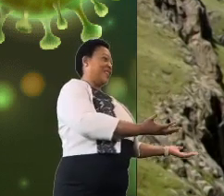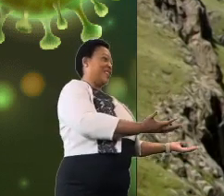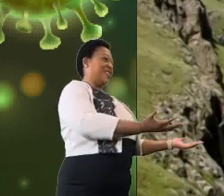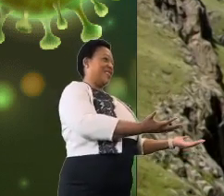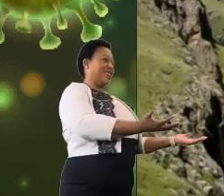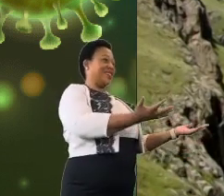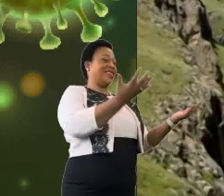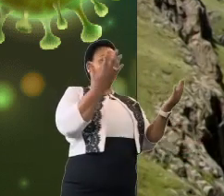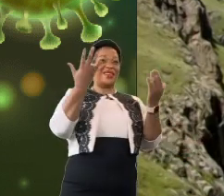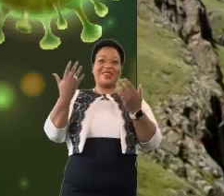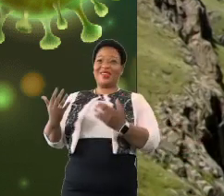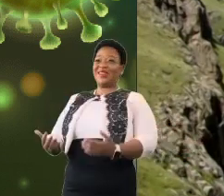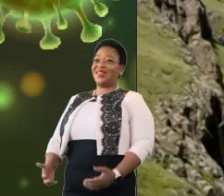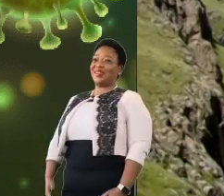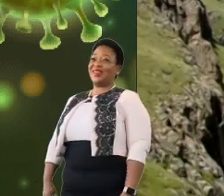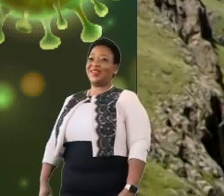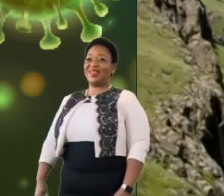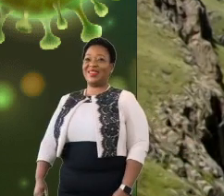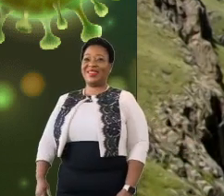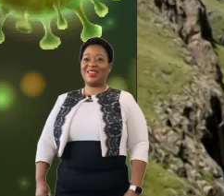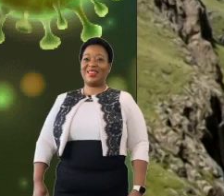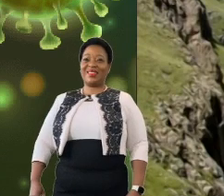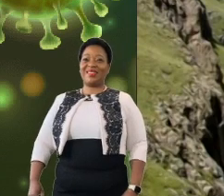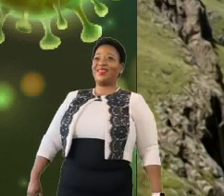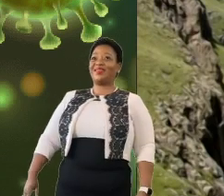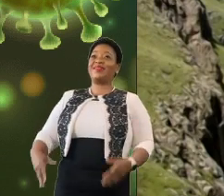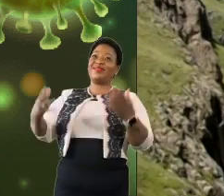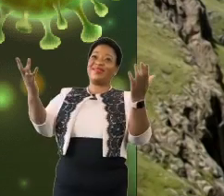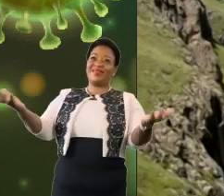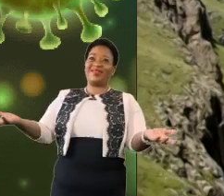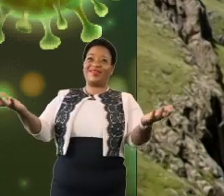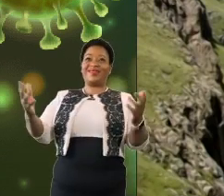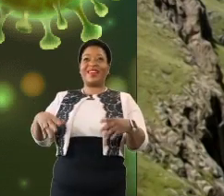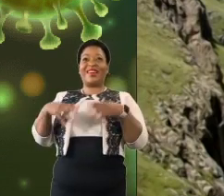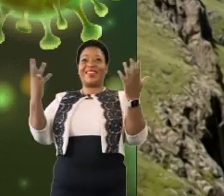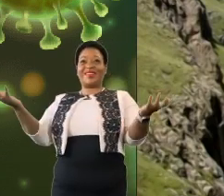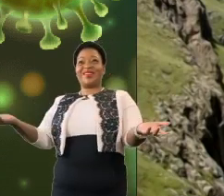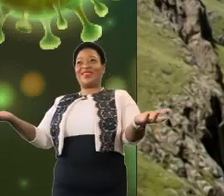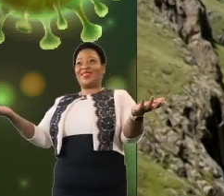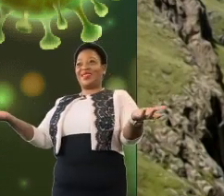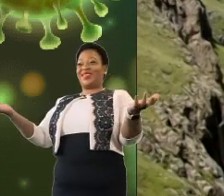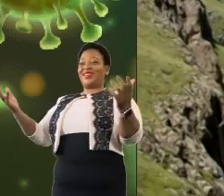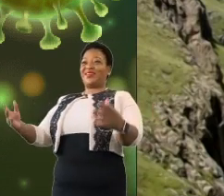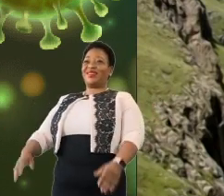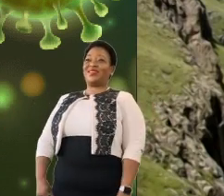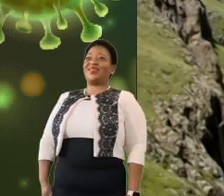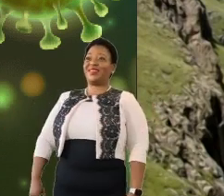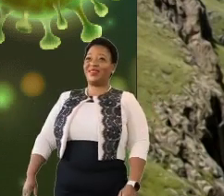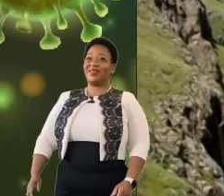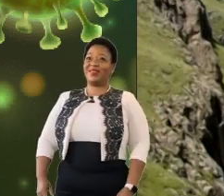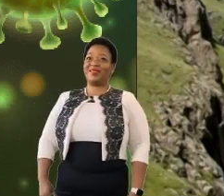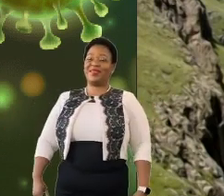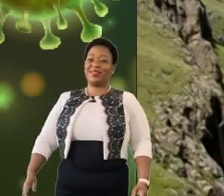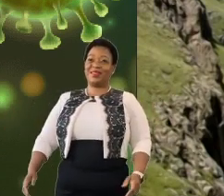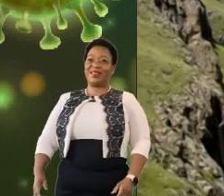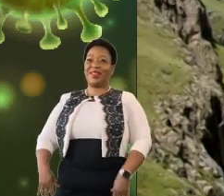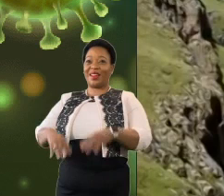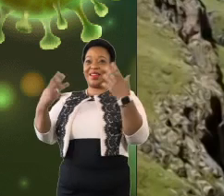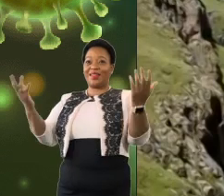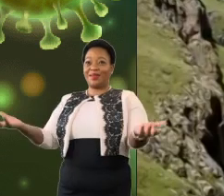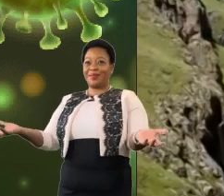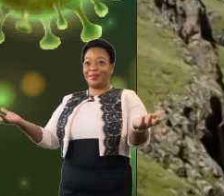introduction as our MEC for Economic Development, Tourism and Environmental Affairs, and obviously tasked then with the